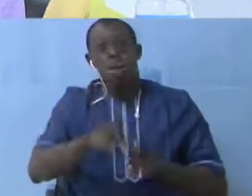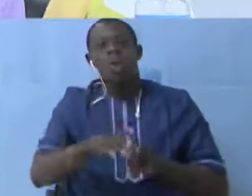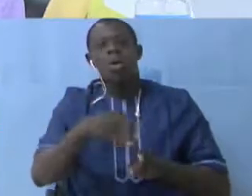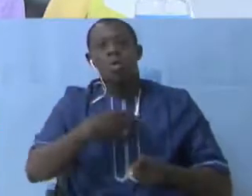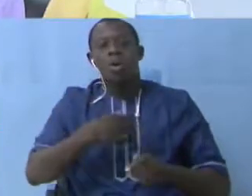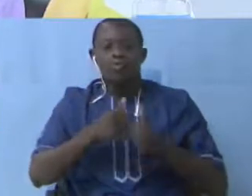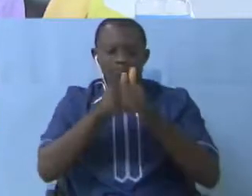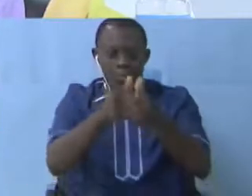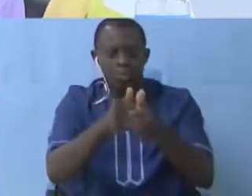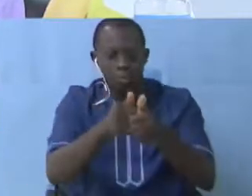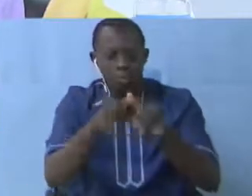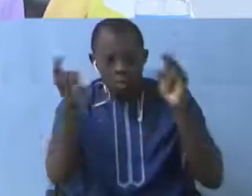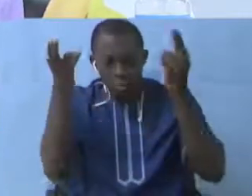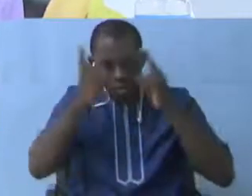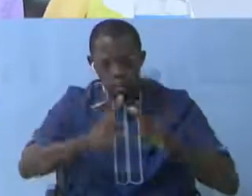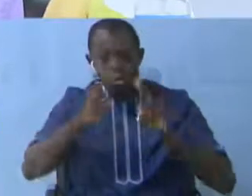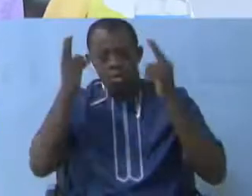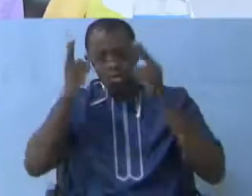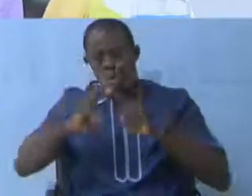some legal